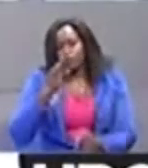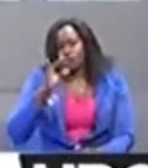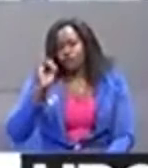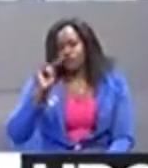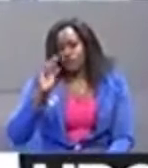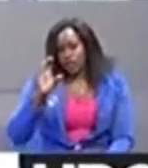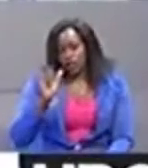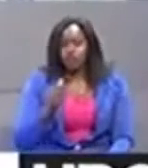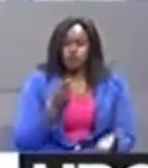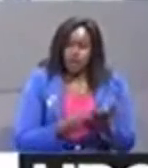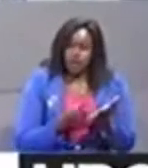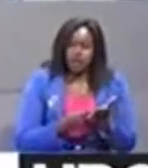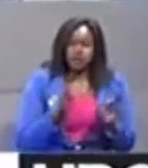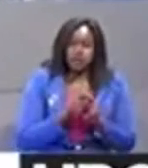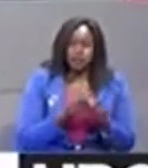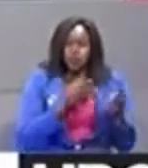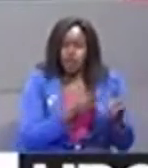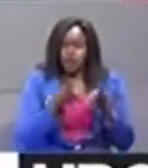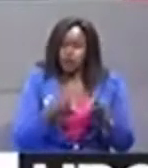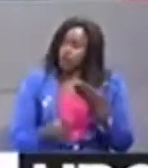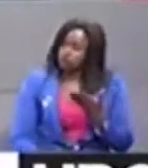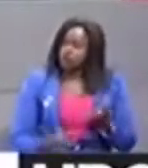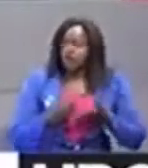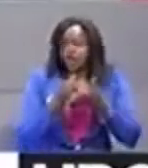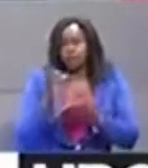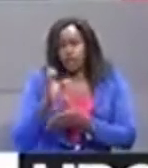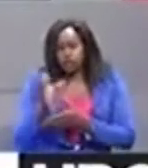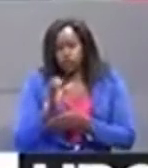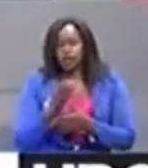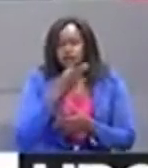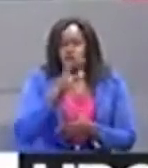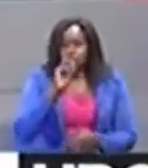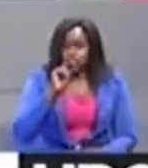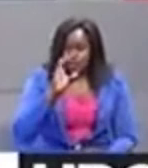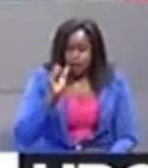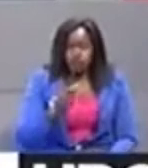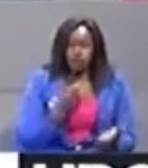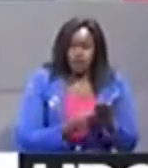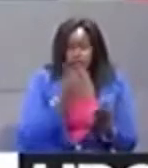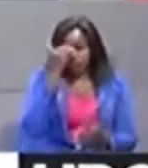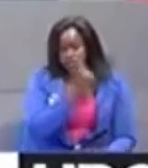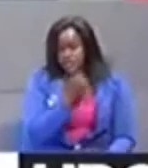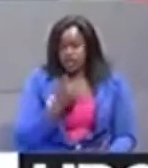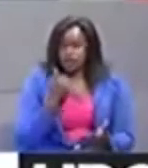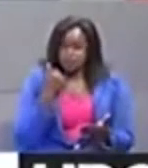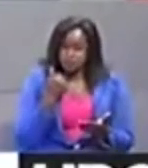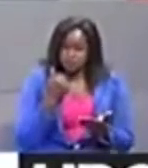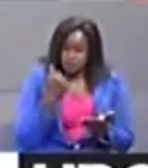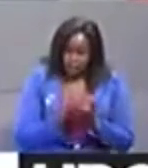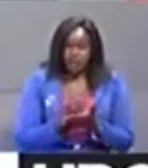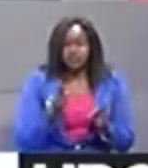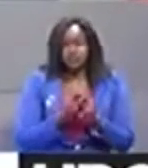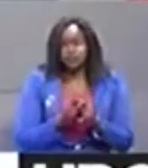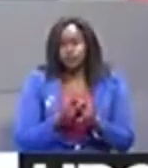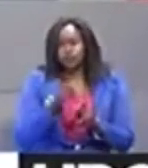Digital Here intervention enables customers of FINCA Uganda, Centenary Bank and United Bank for Africa access